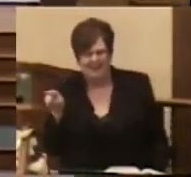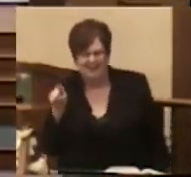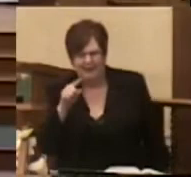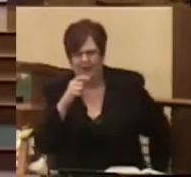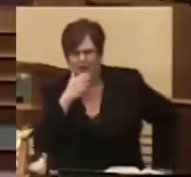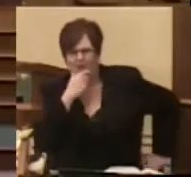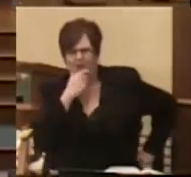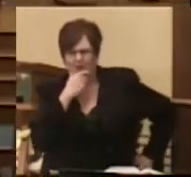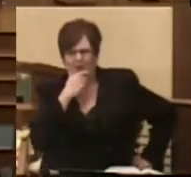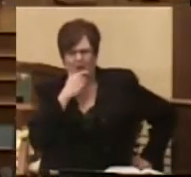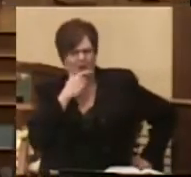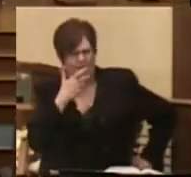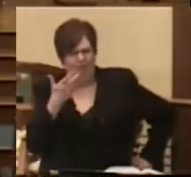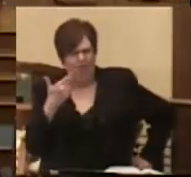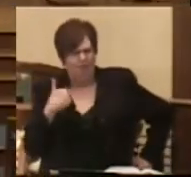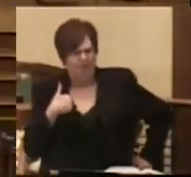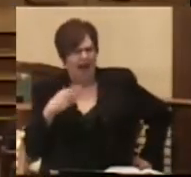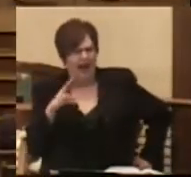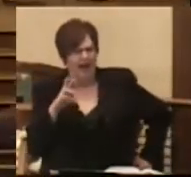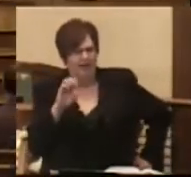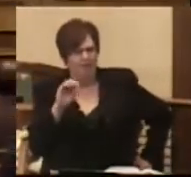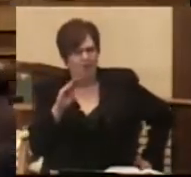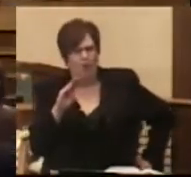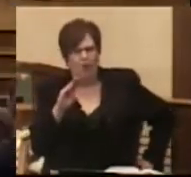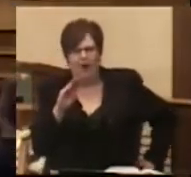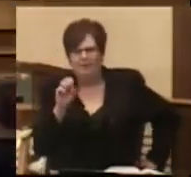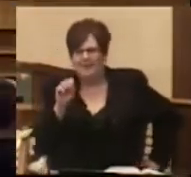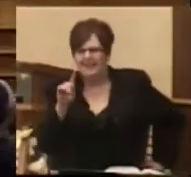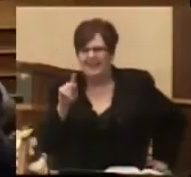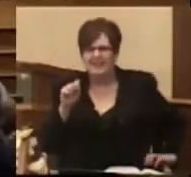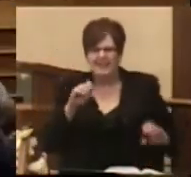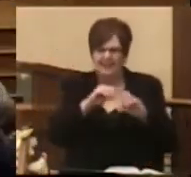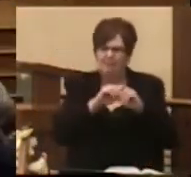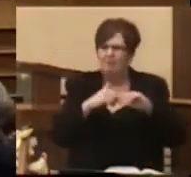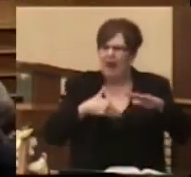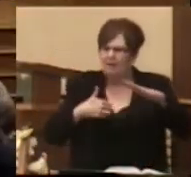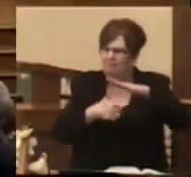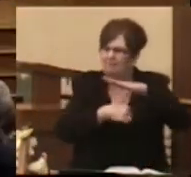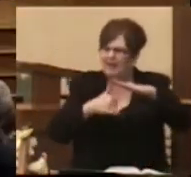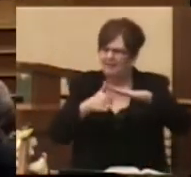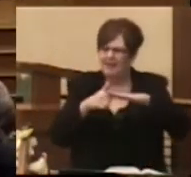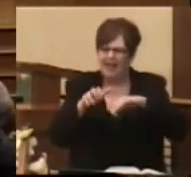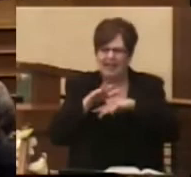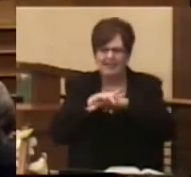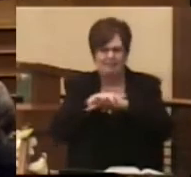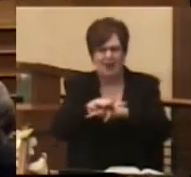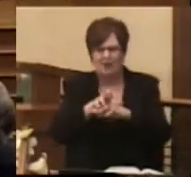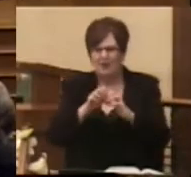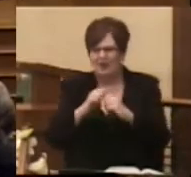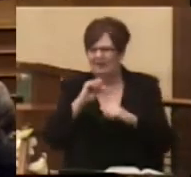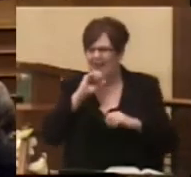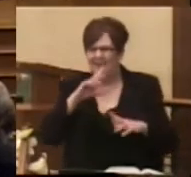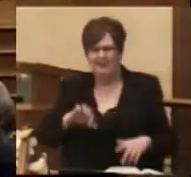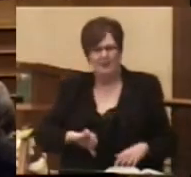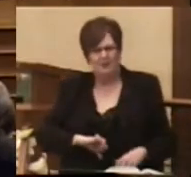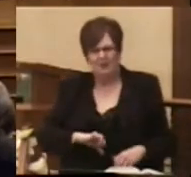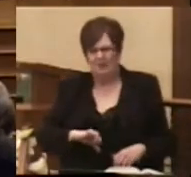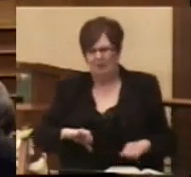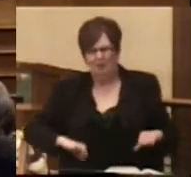I got all kinds of websites in my basement and spiders to go with them. I don't see anything to brag